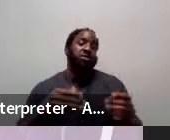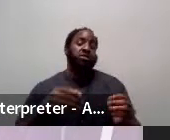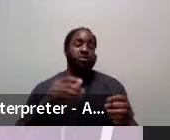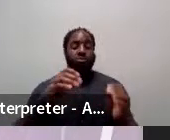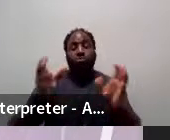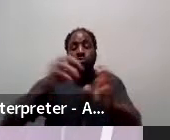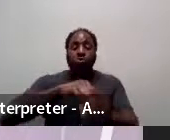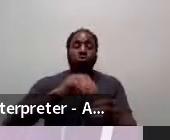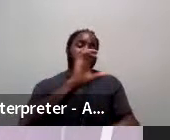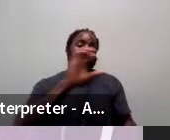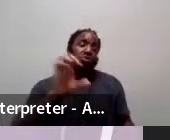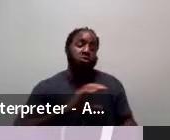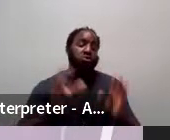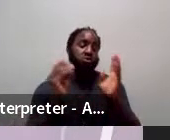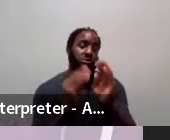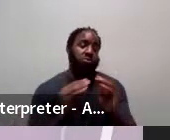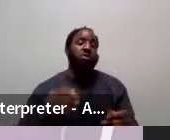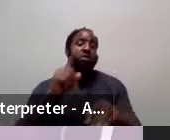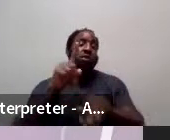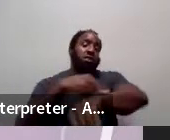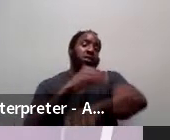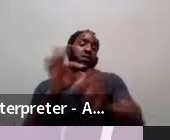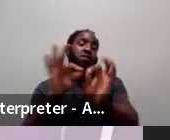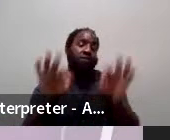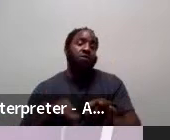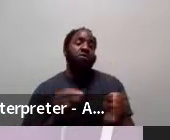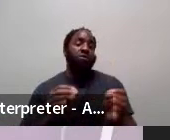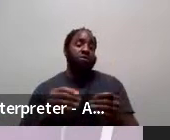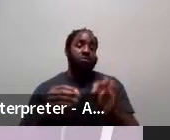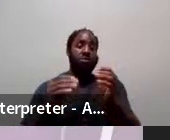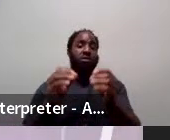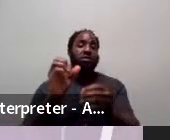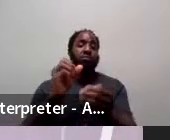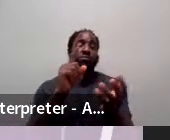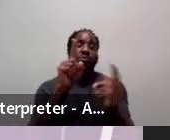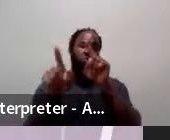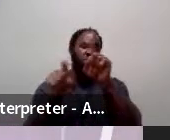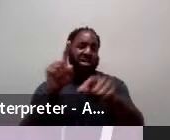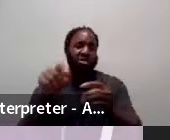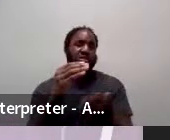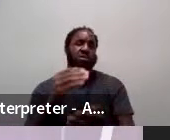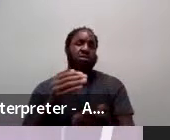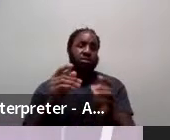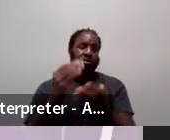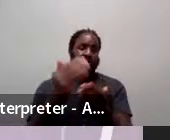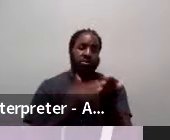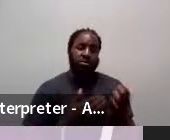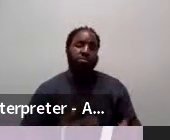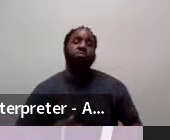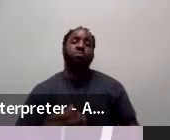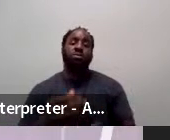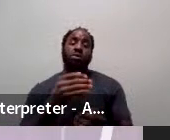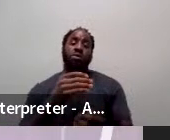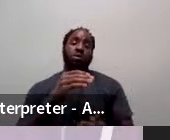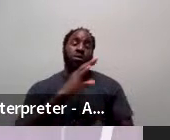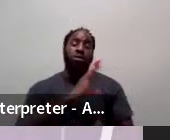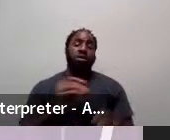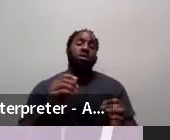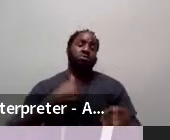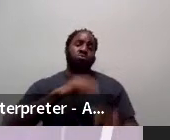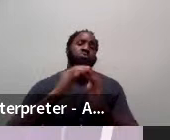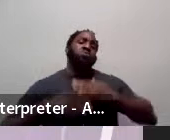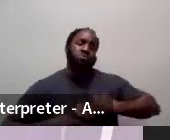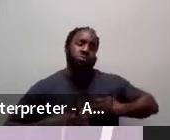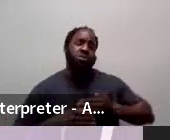We had some long form surveys. We had remote office hours, and we talked to many of you in many different ways, and are very appreciative of all